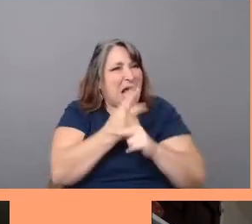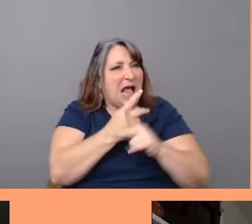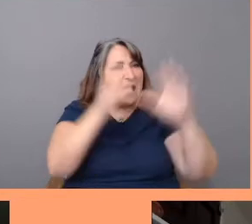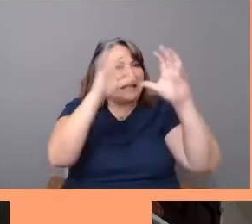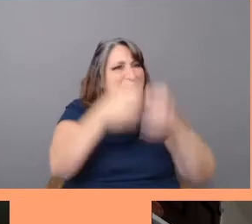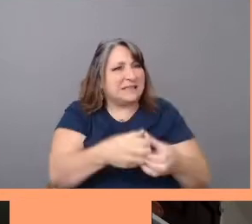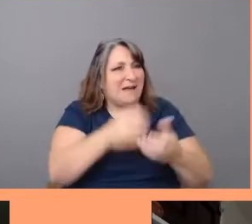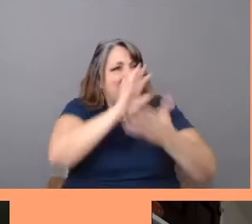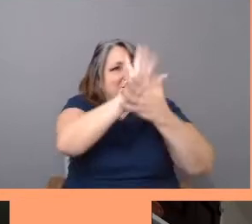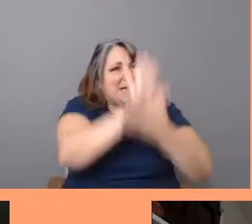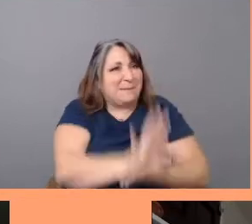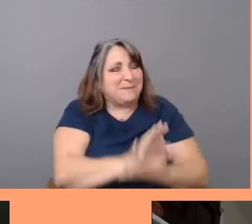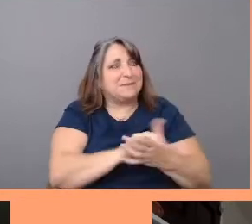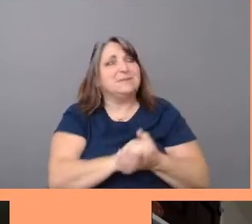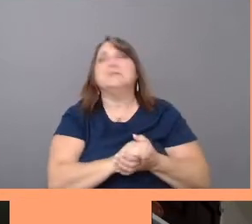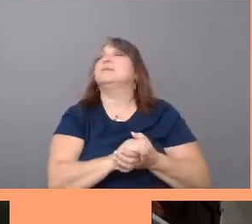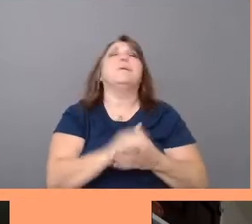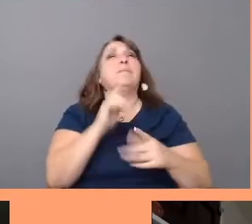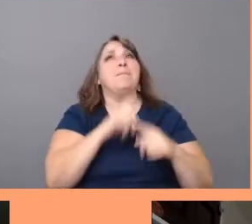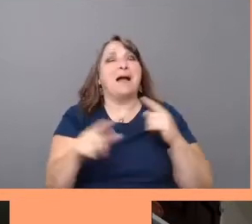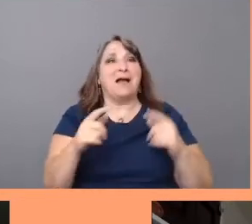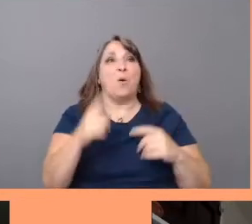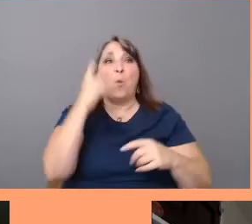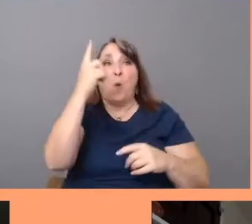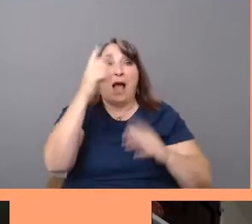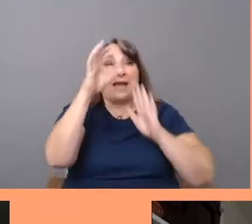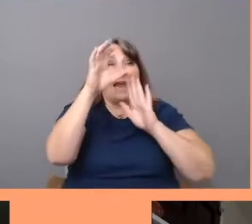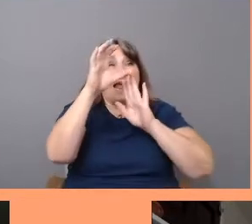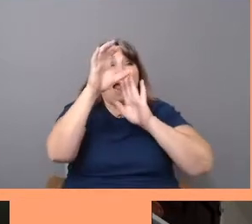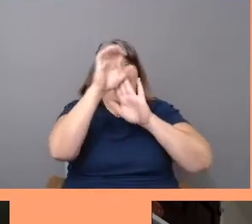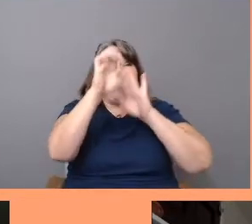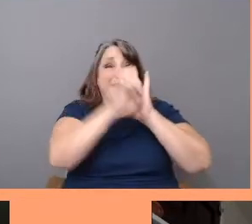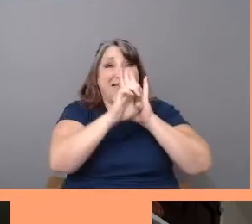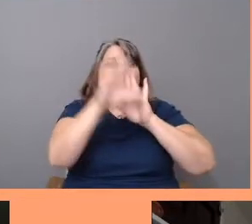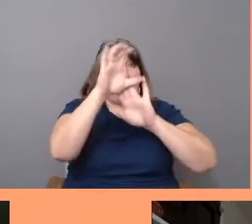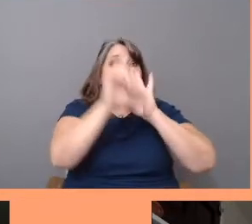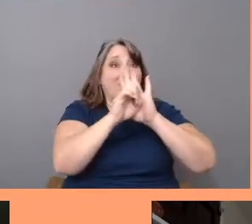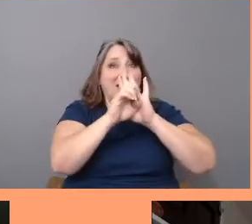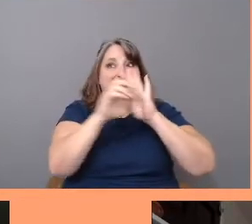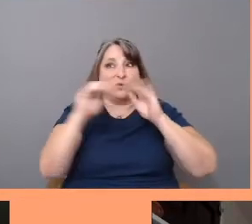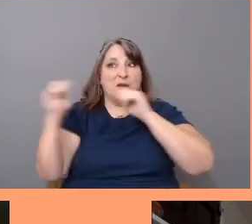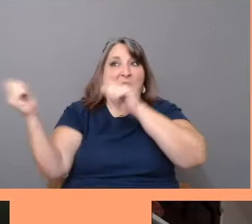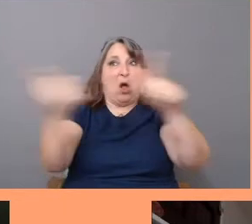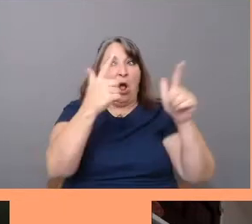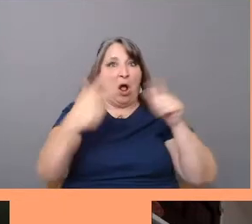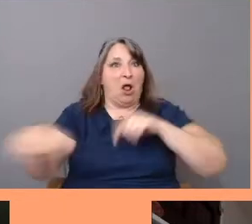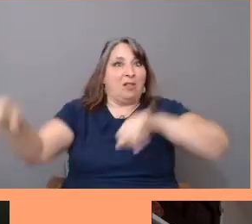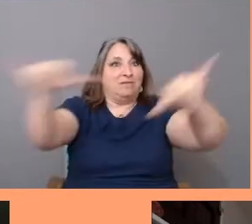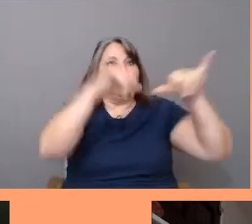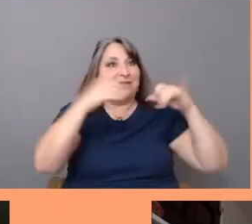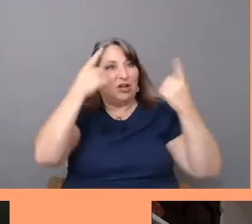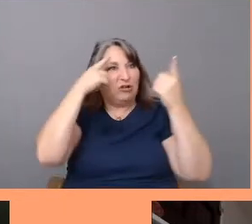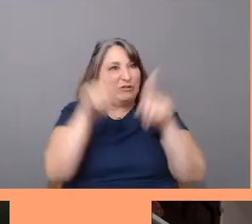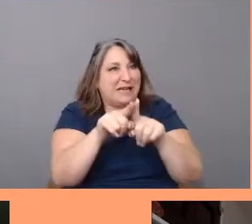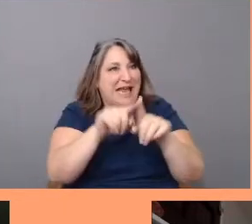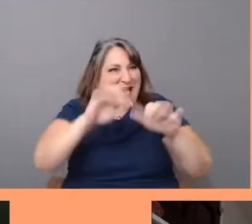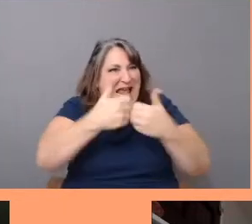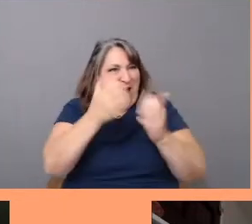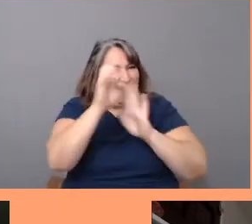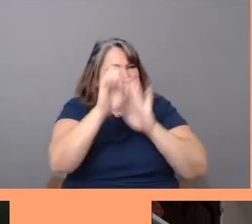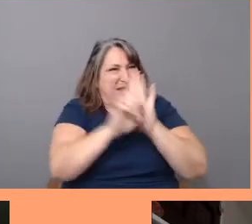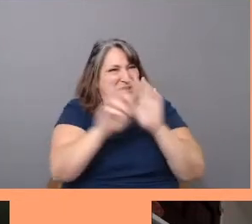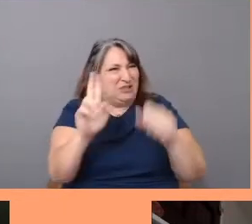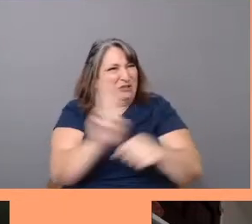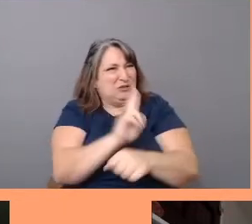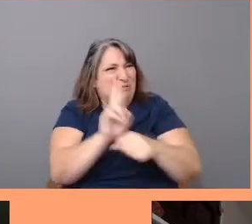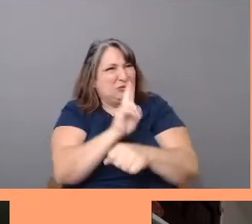that everyone can agree upon, and then think about how you put those key values or ethics into practice,